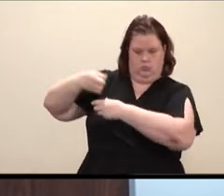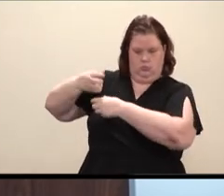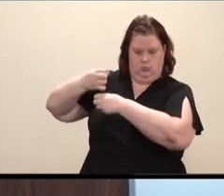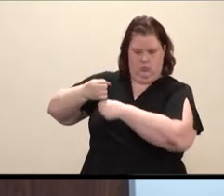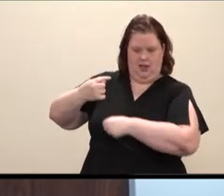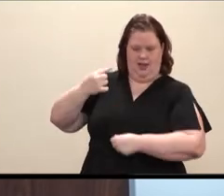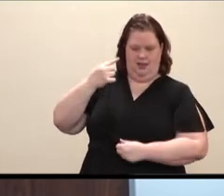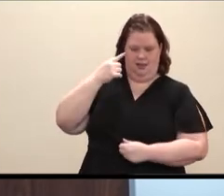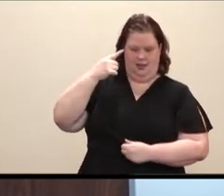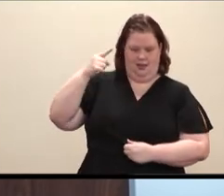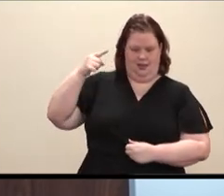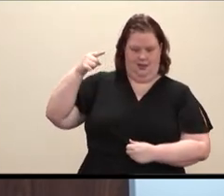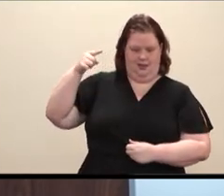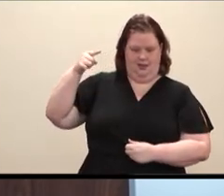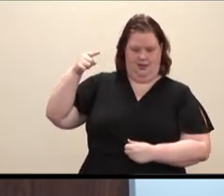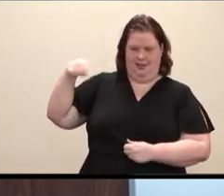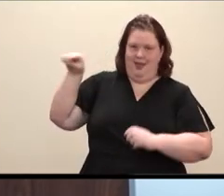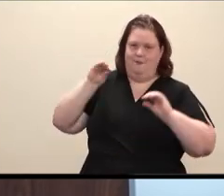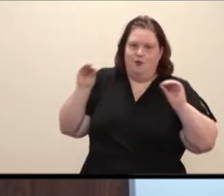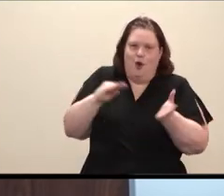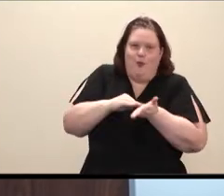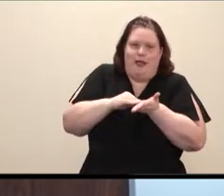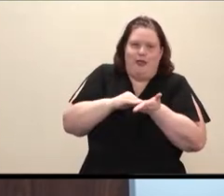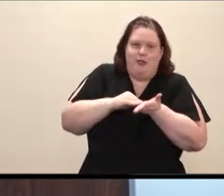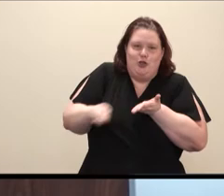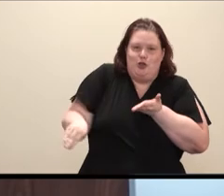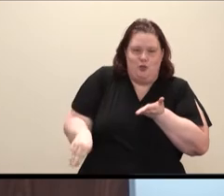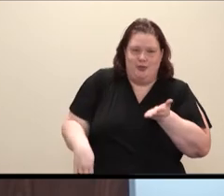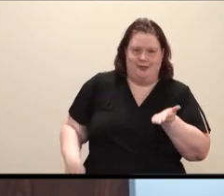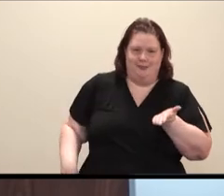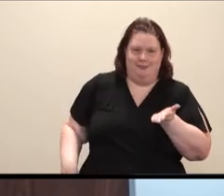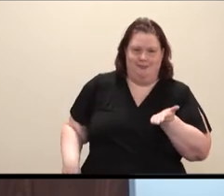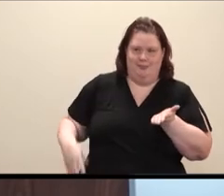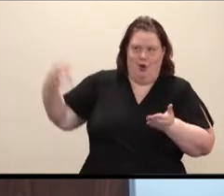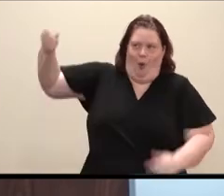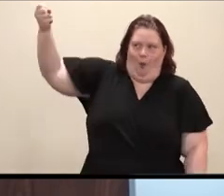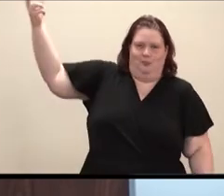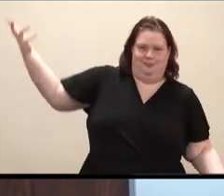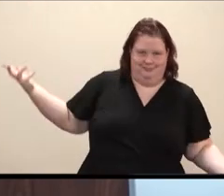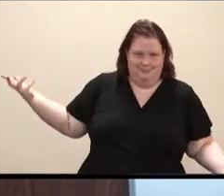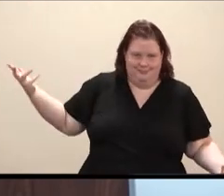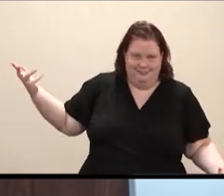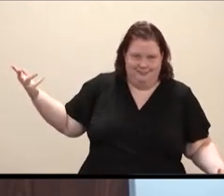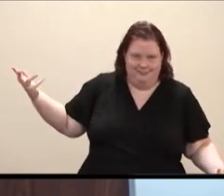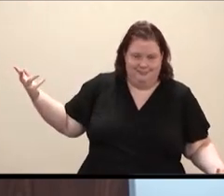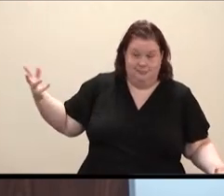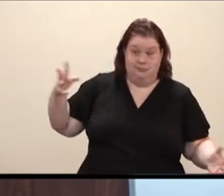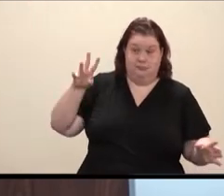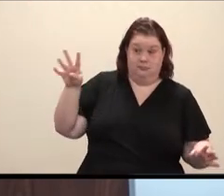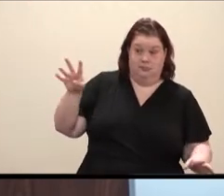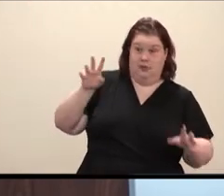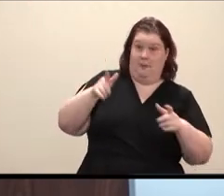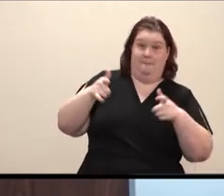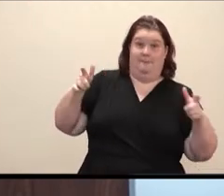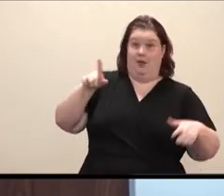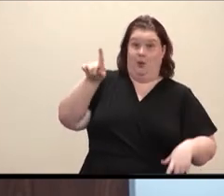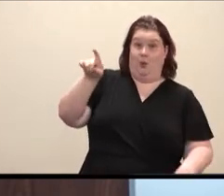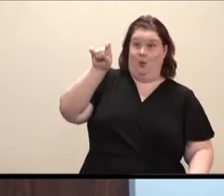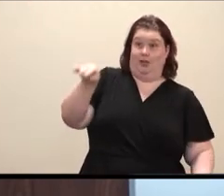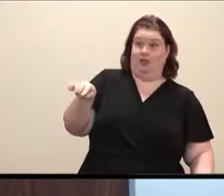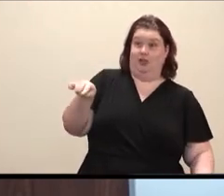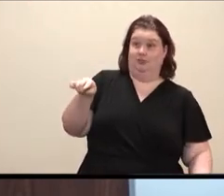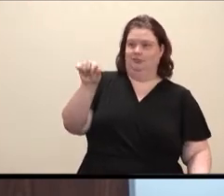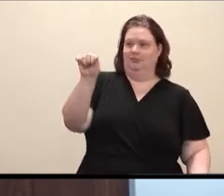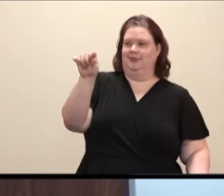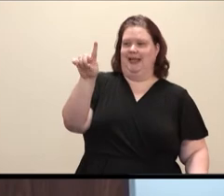they have no excuse to not fully fund it. And so I think our biggest question is going to be our